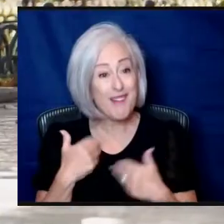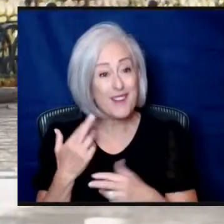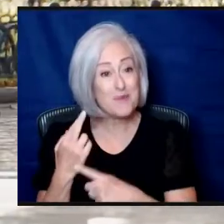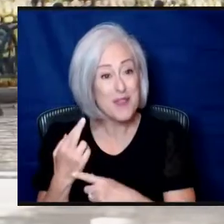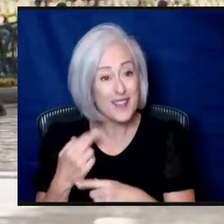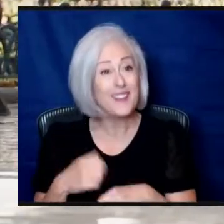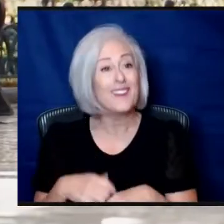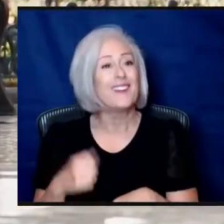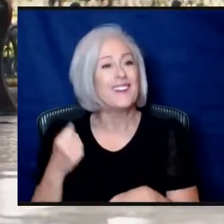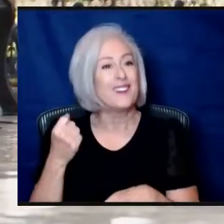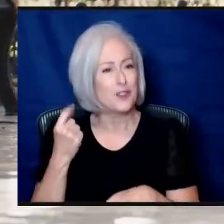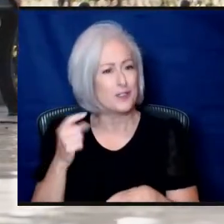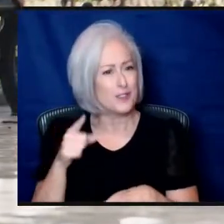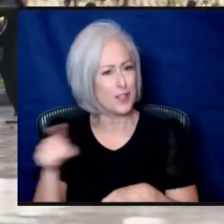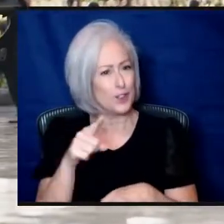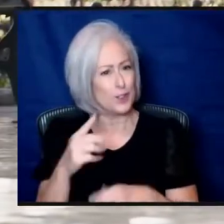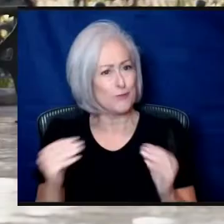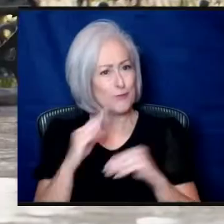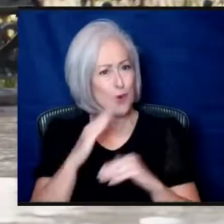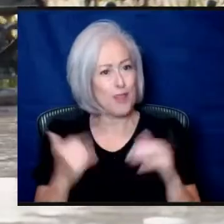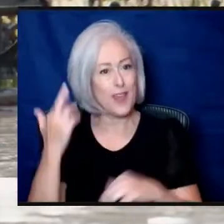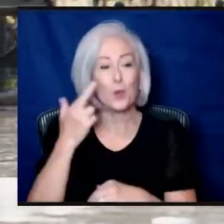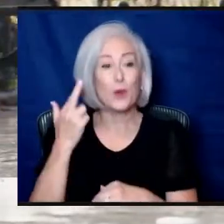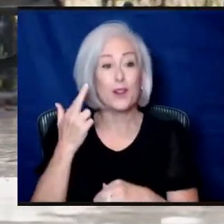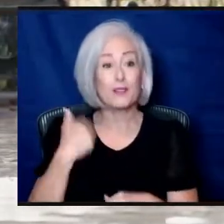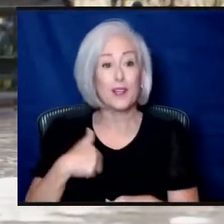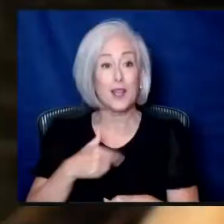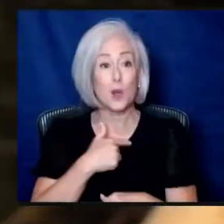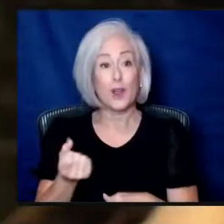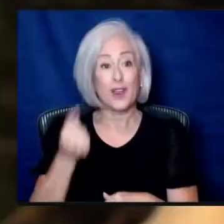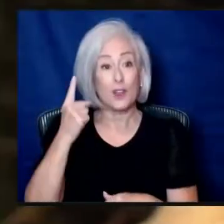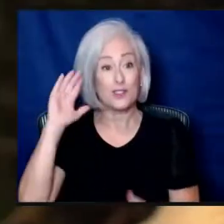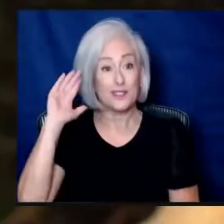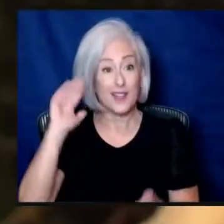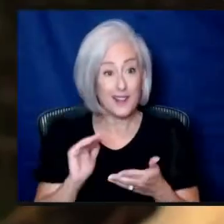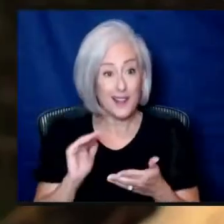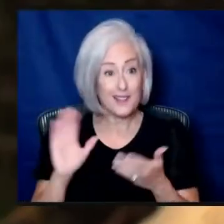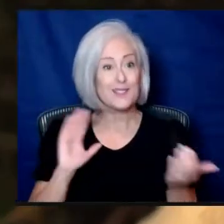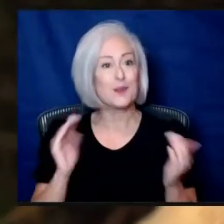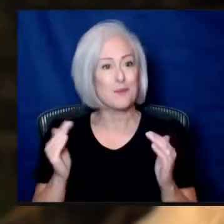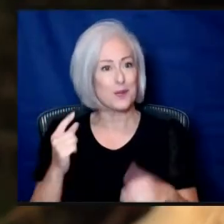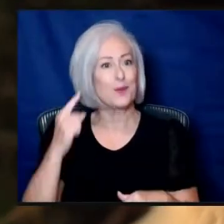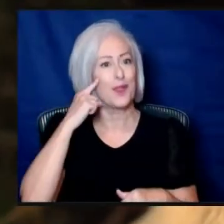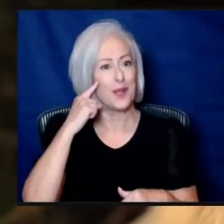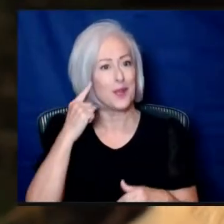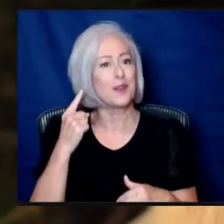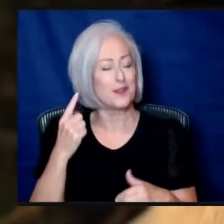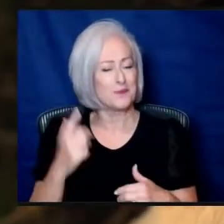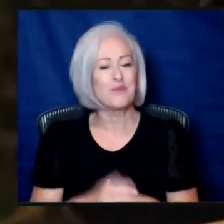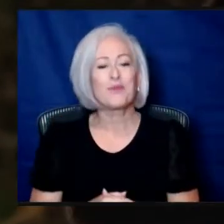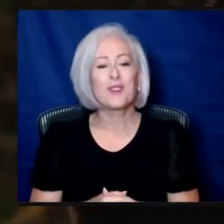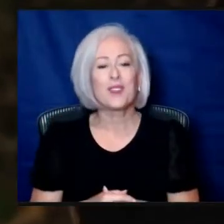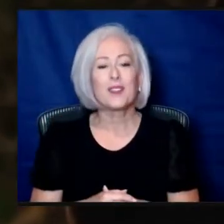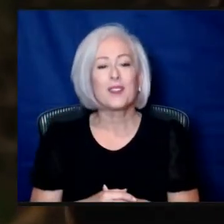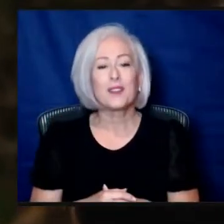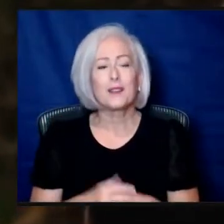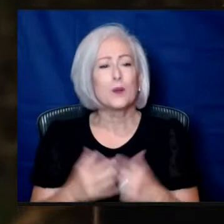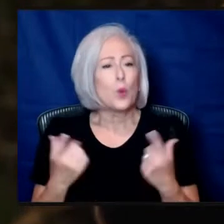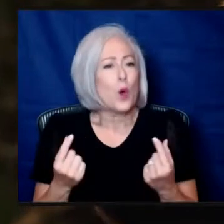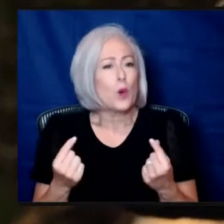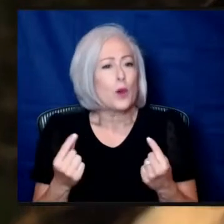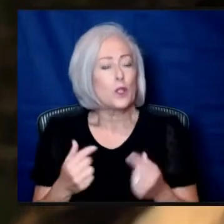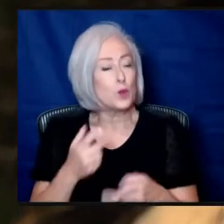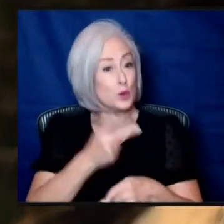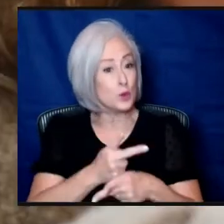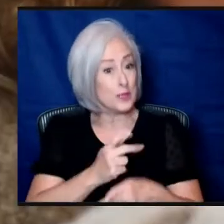may realize, and it turns out we understand less of them than we think we do. So what can we do to keep our pets and ourselves healthy?